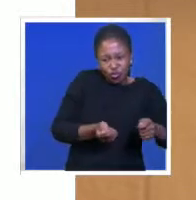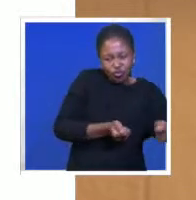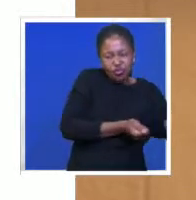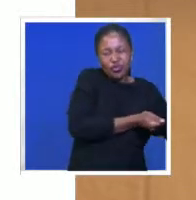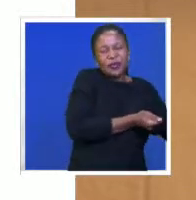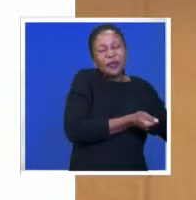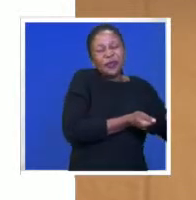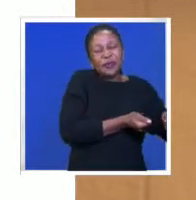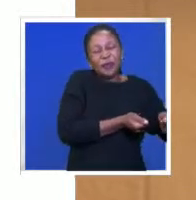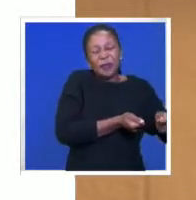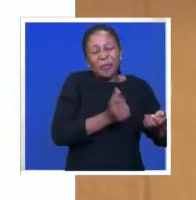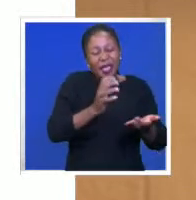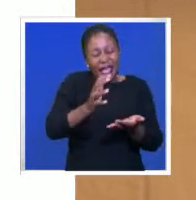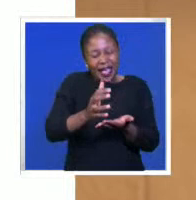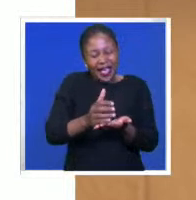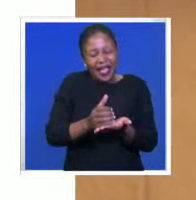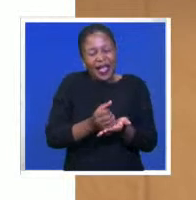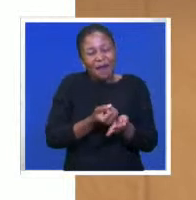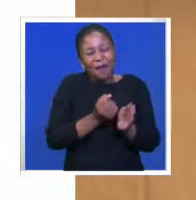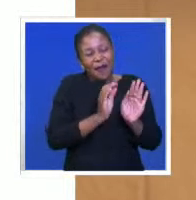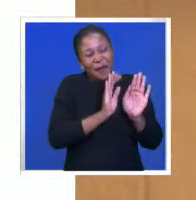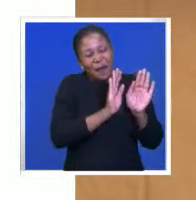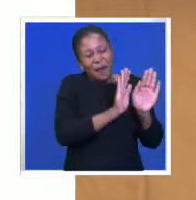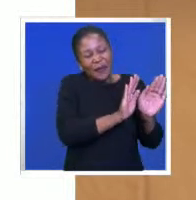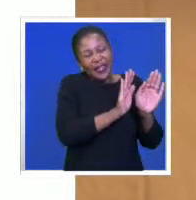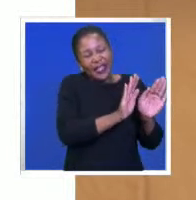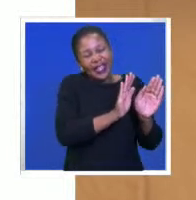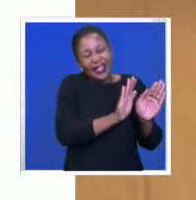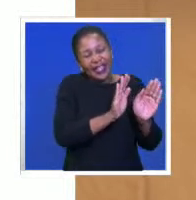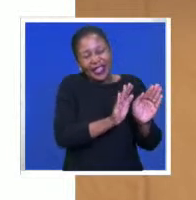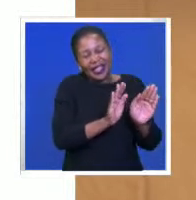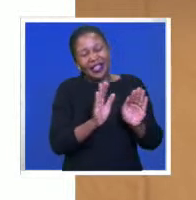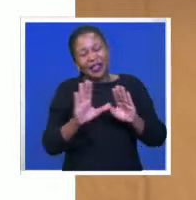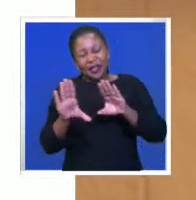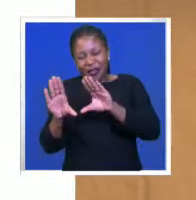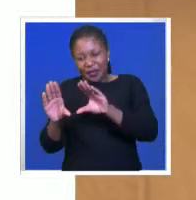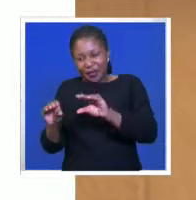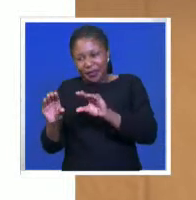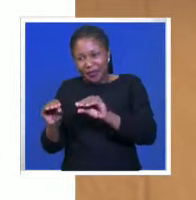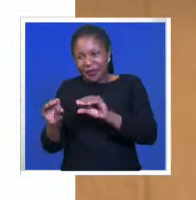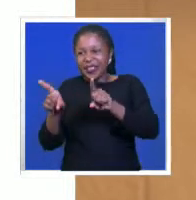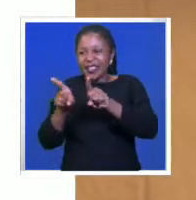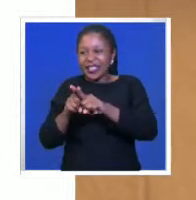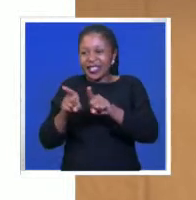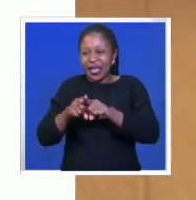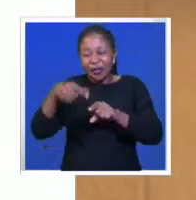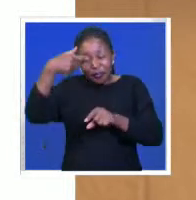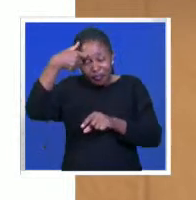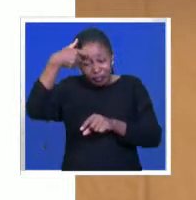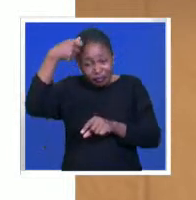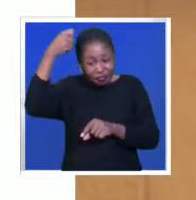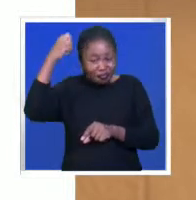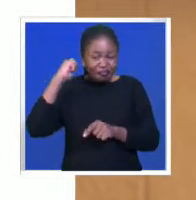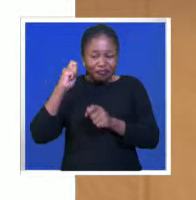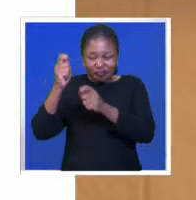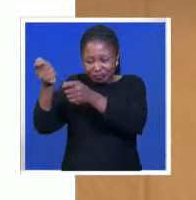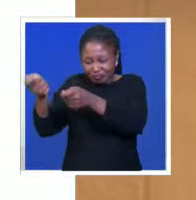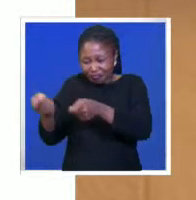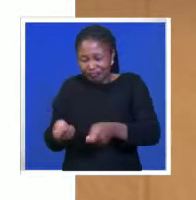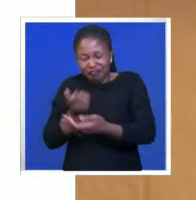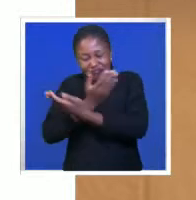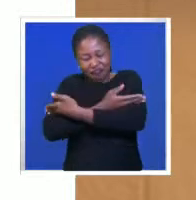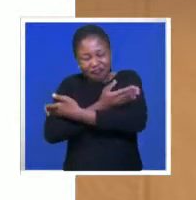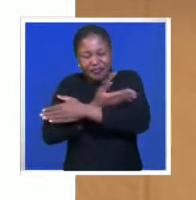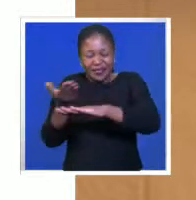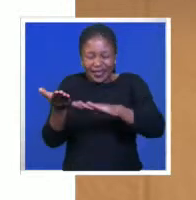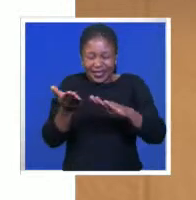Put is missing, my dear Lena. Put his own nightcap round the head. He covered the corpse with the